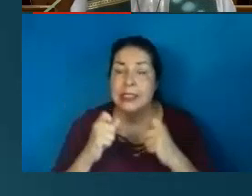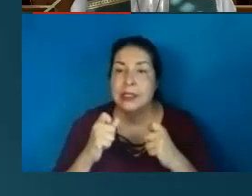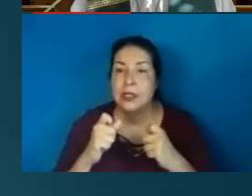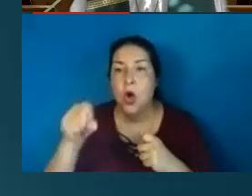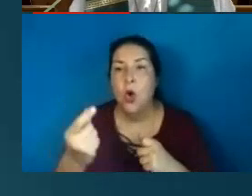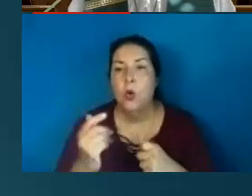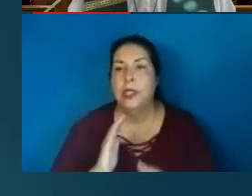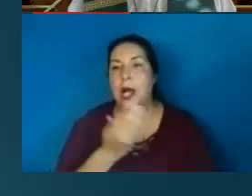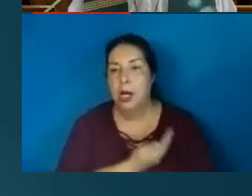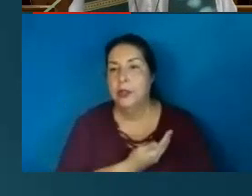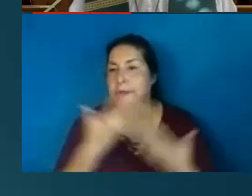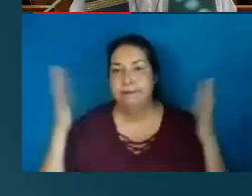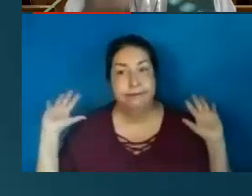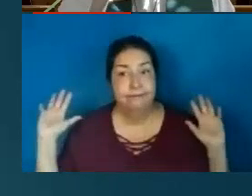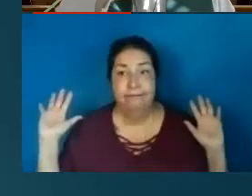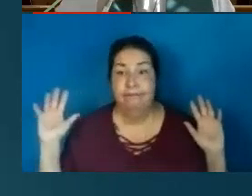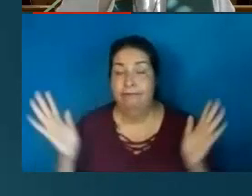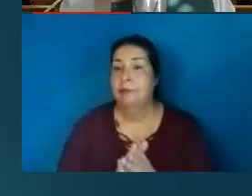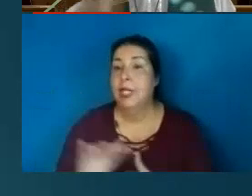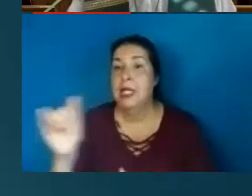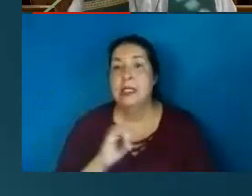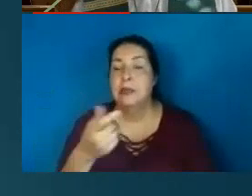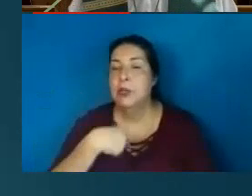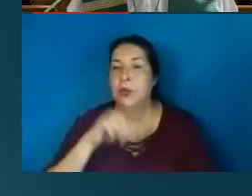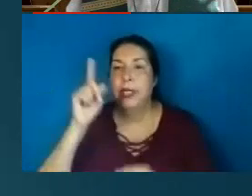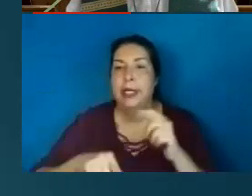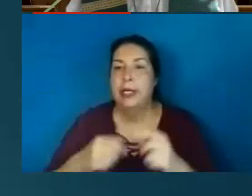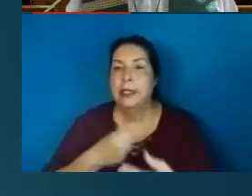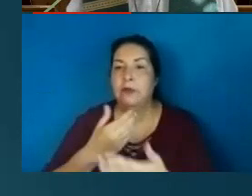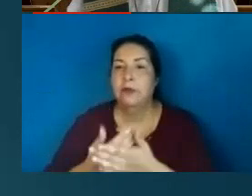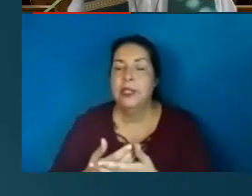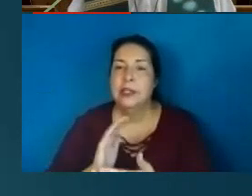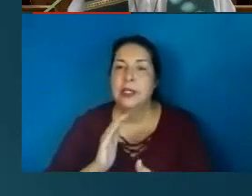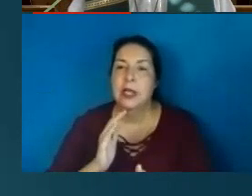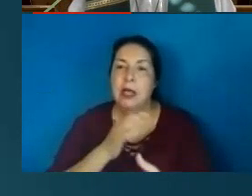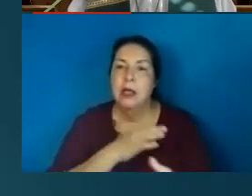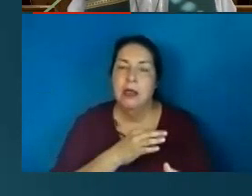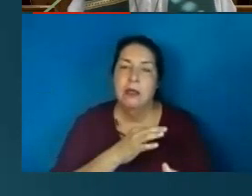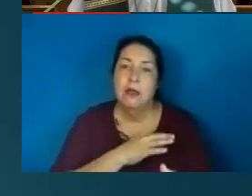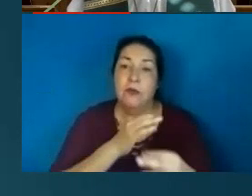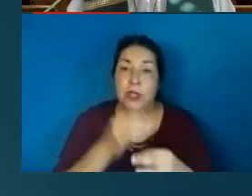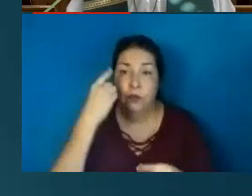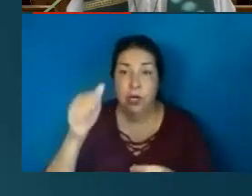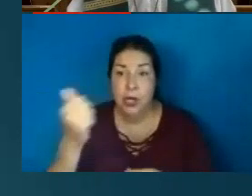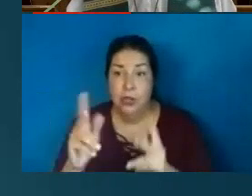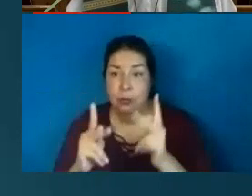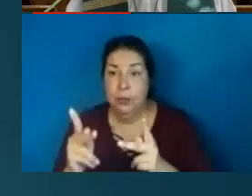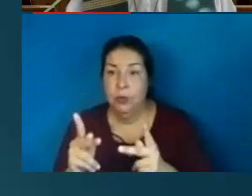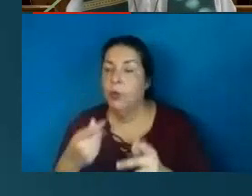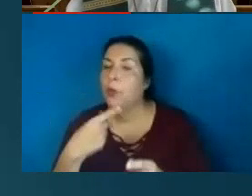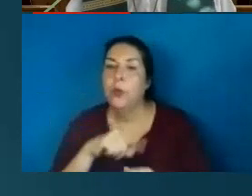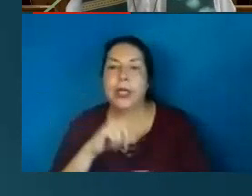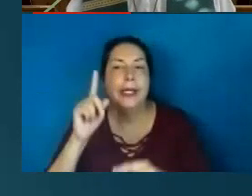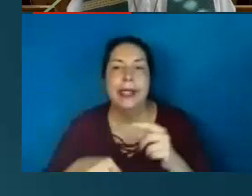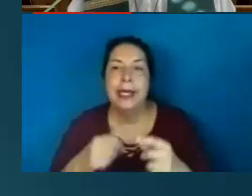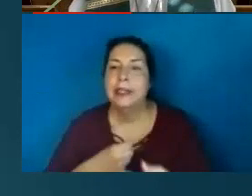own. Just as we cannot confess the faith for someone else, we cannot confess the sins